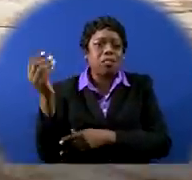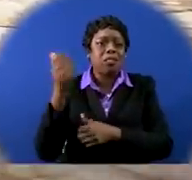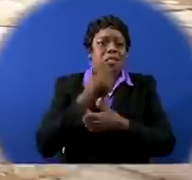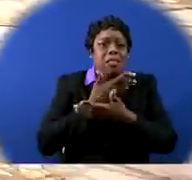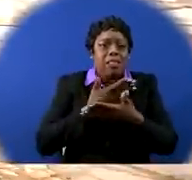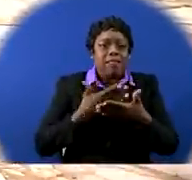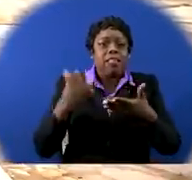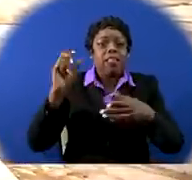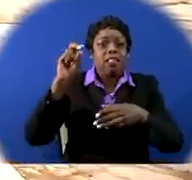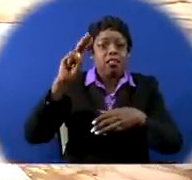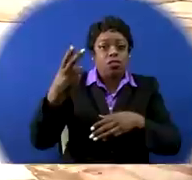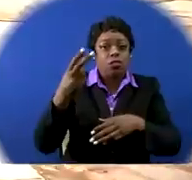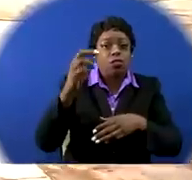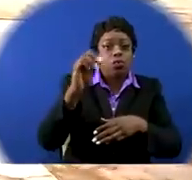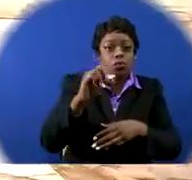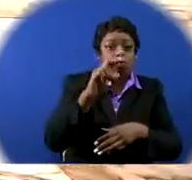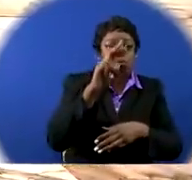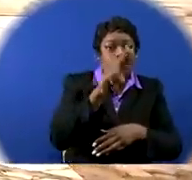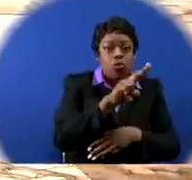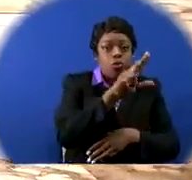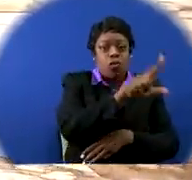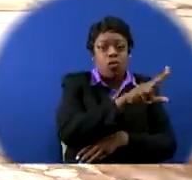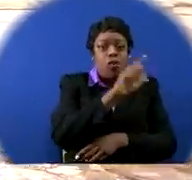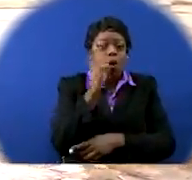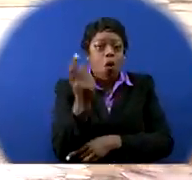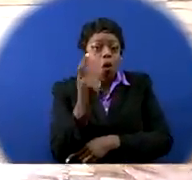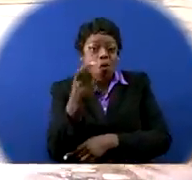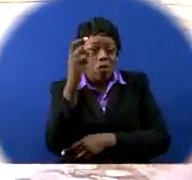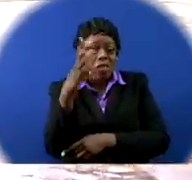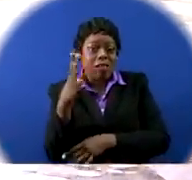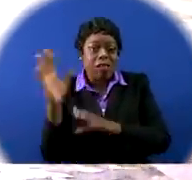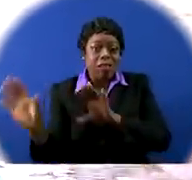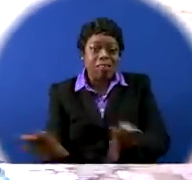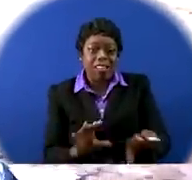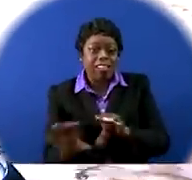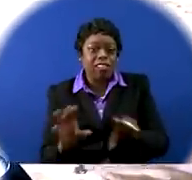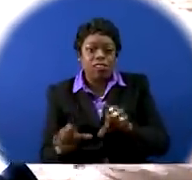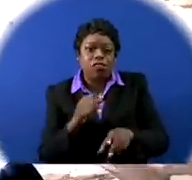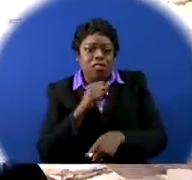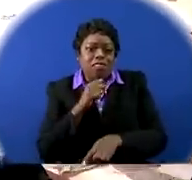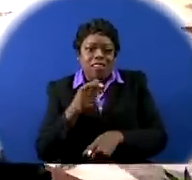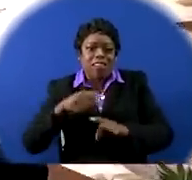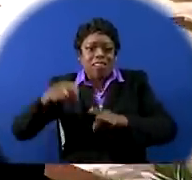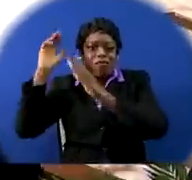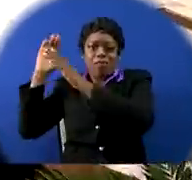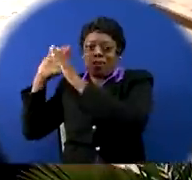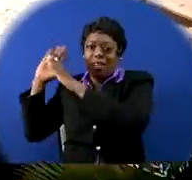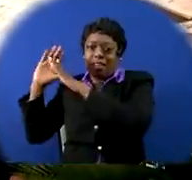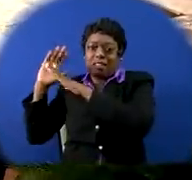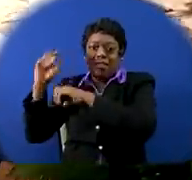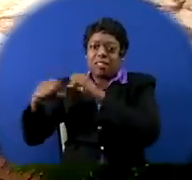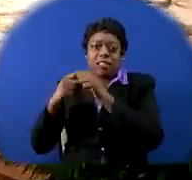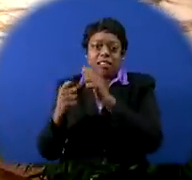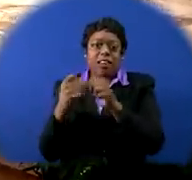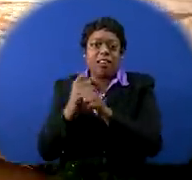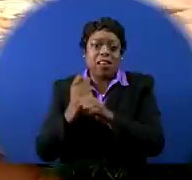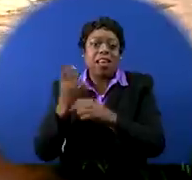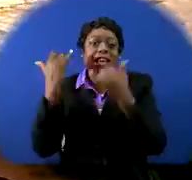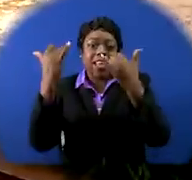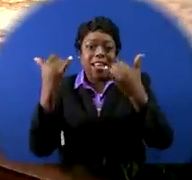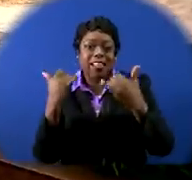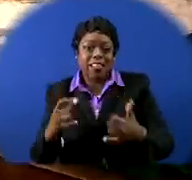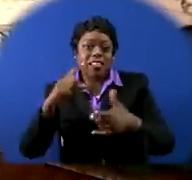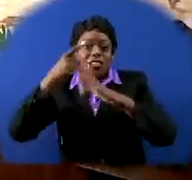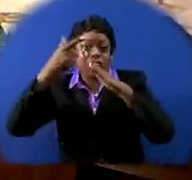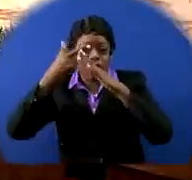2023 that nobody but God could have done. Don't even go back to 2022. I need you to start on